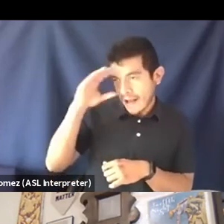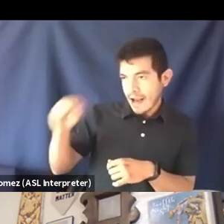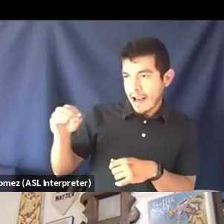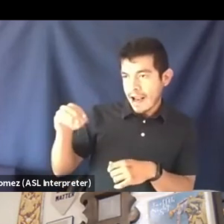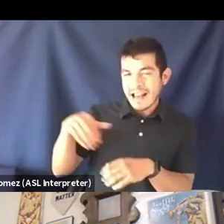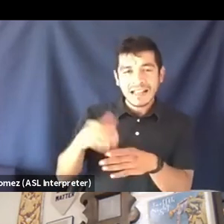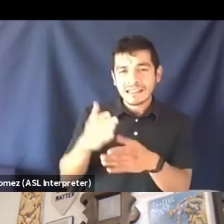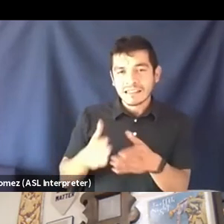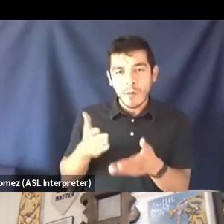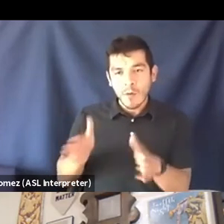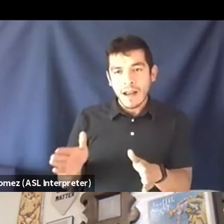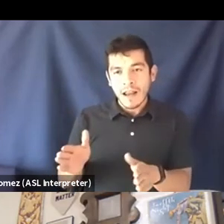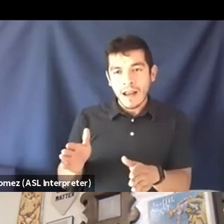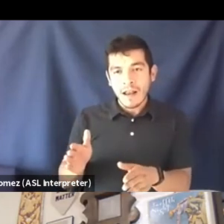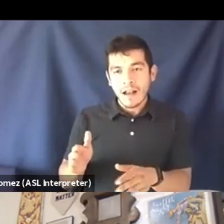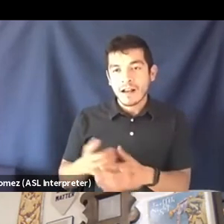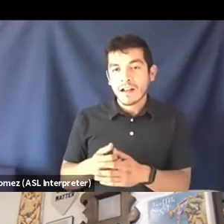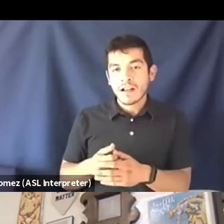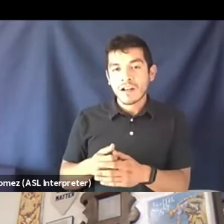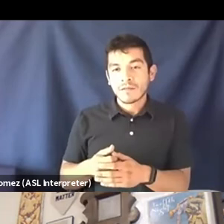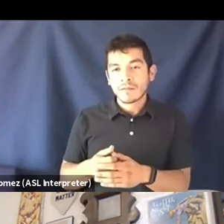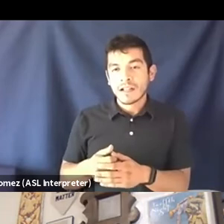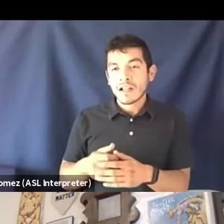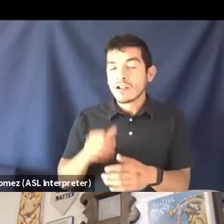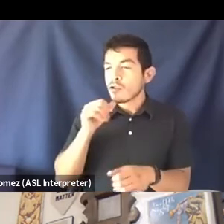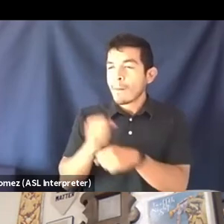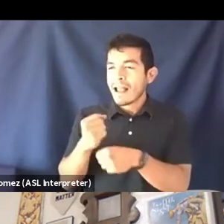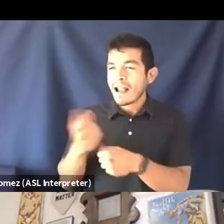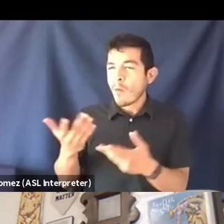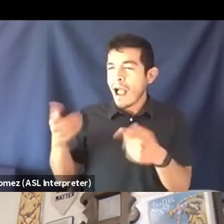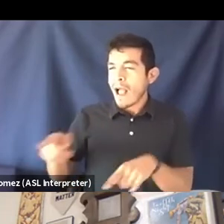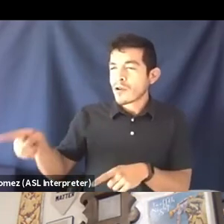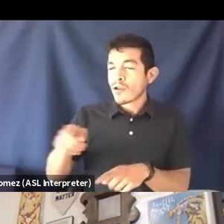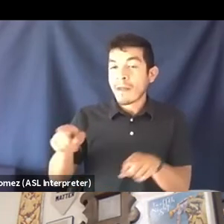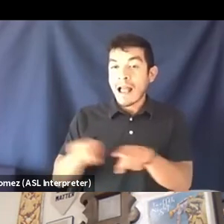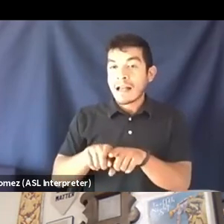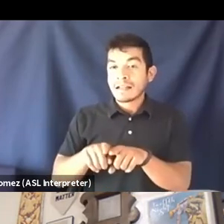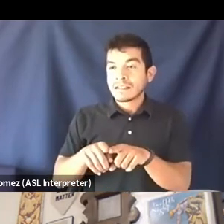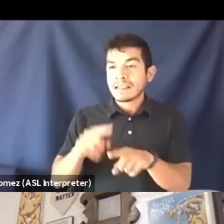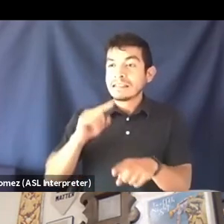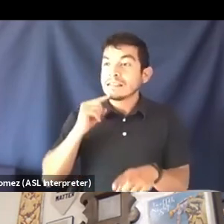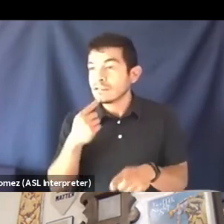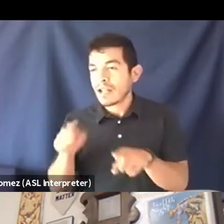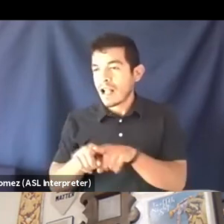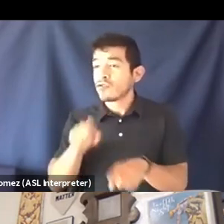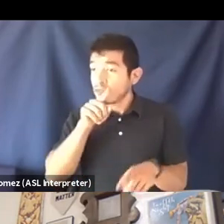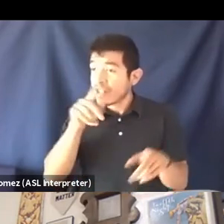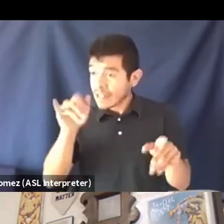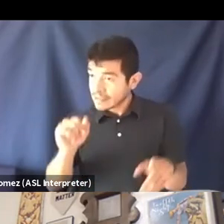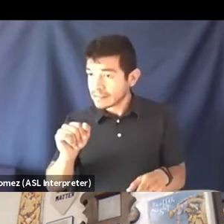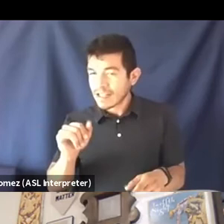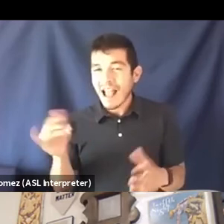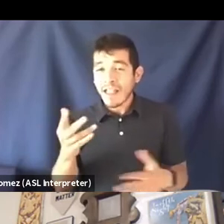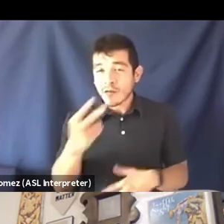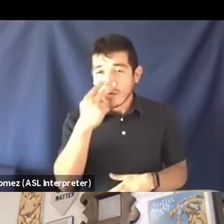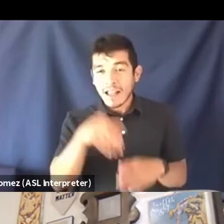to not make what happened to them as impactful as it really is. And that's what you were seeing in that moment for